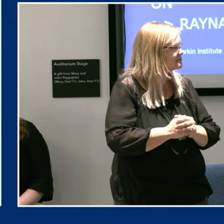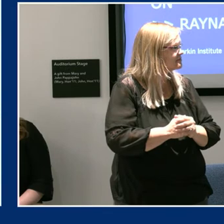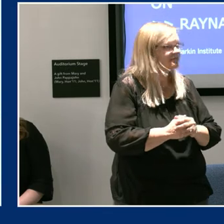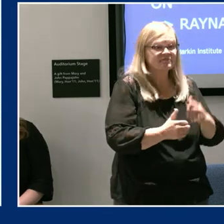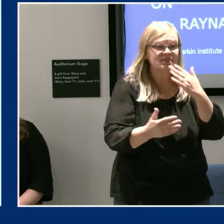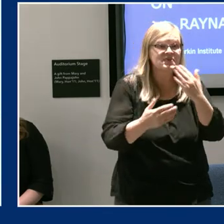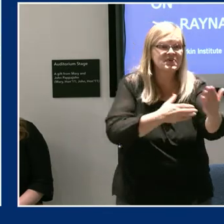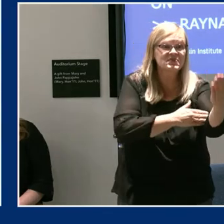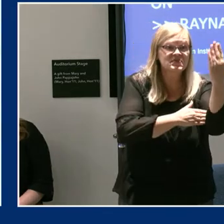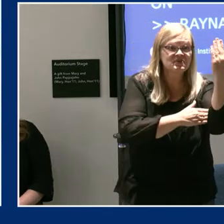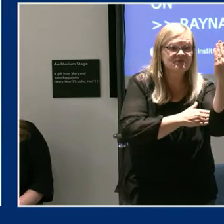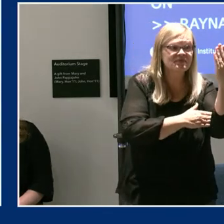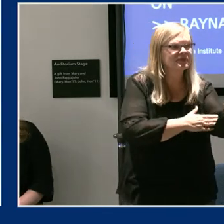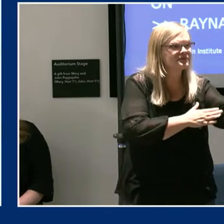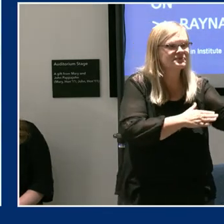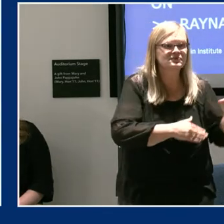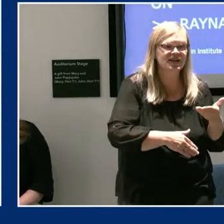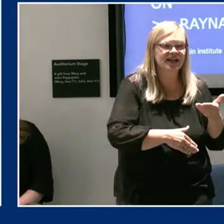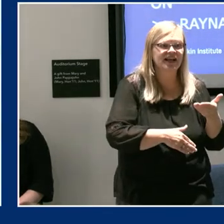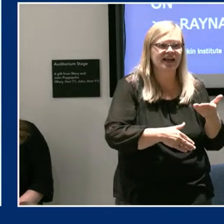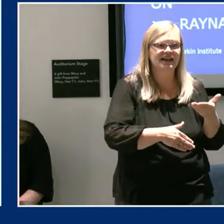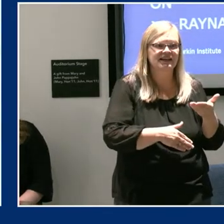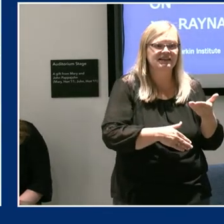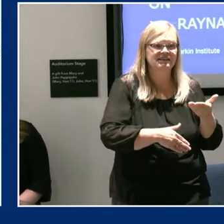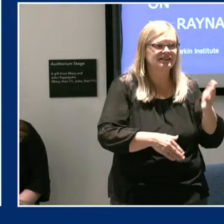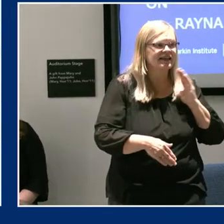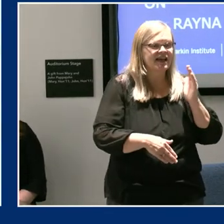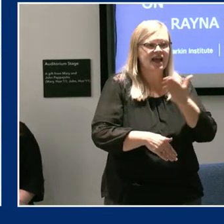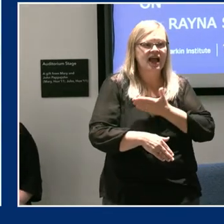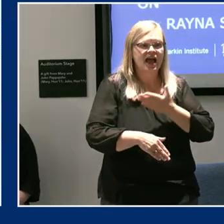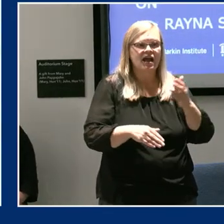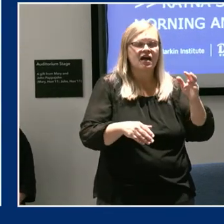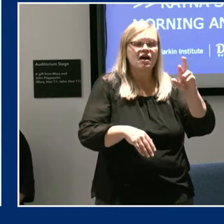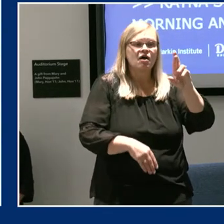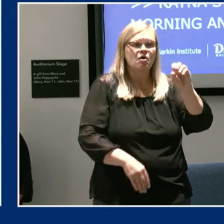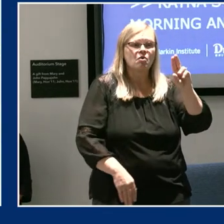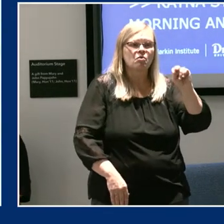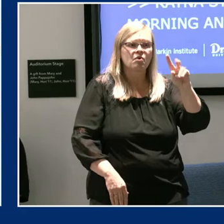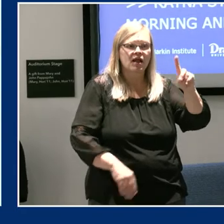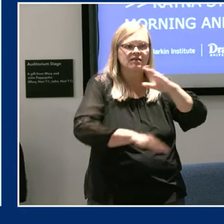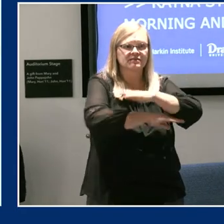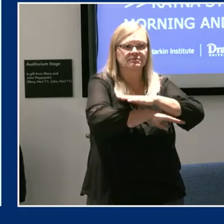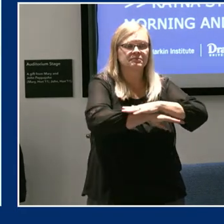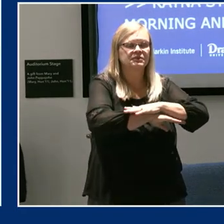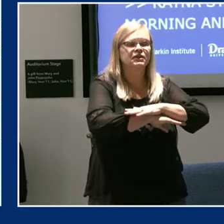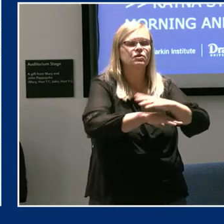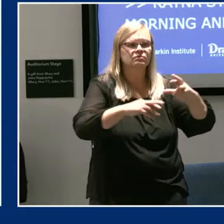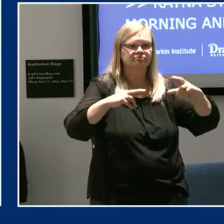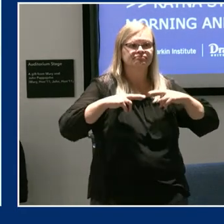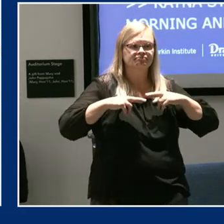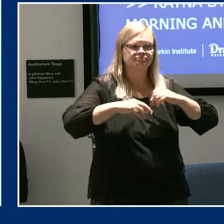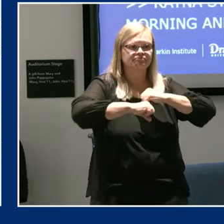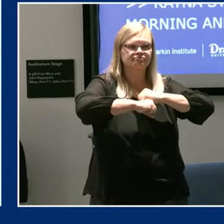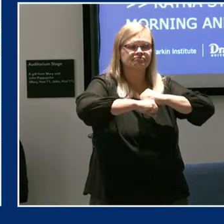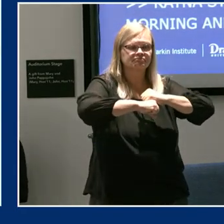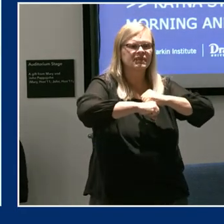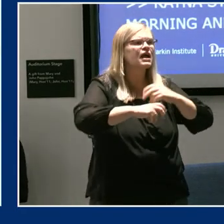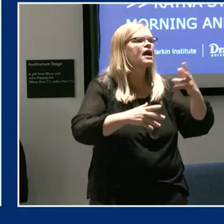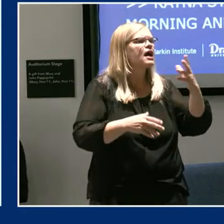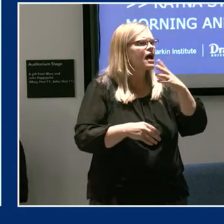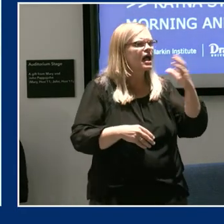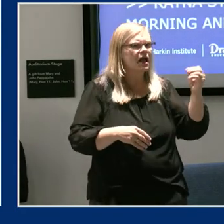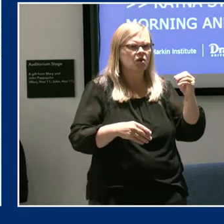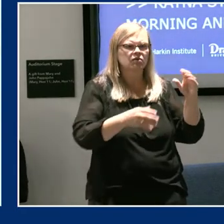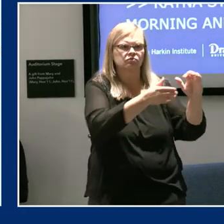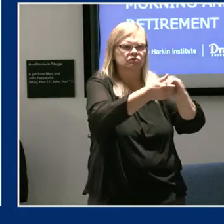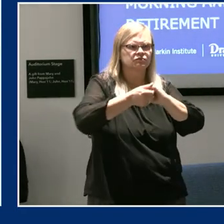Good morning and welcome to our roundtable on retirement security, hosted in collaboration with the